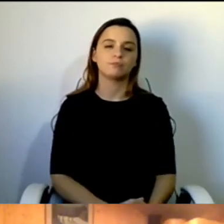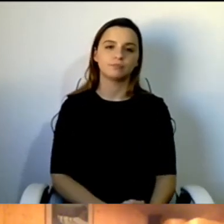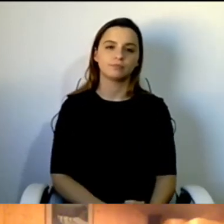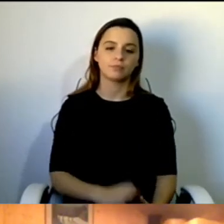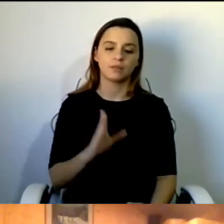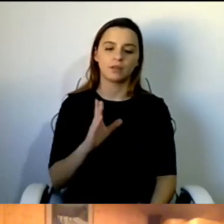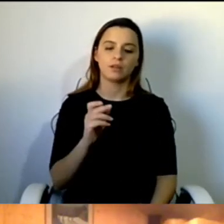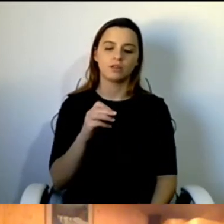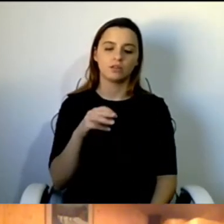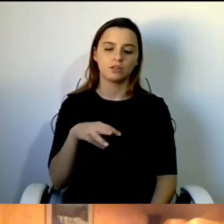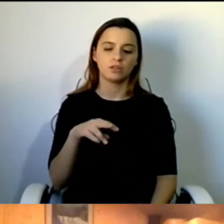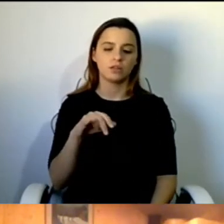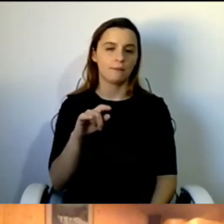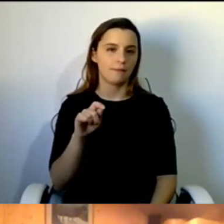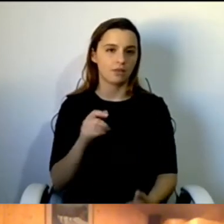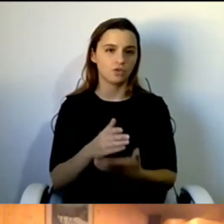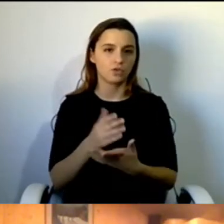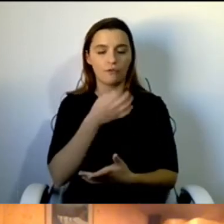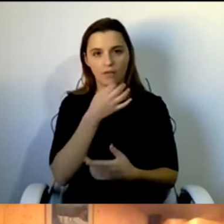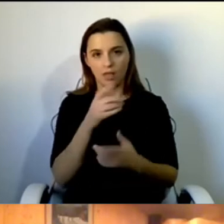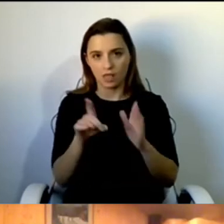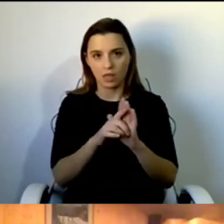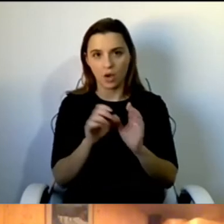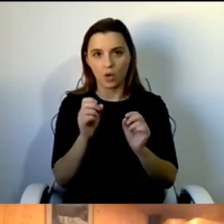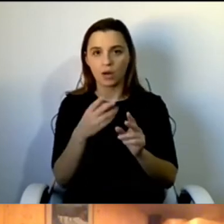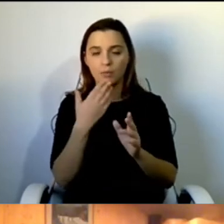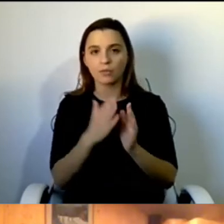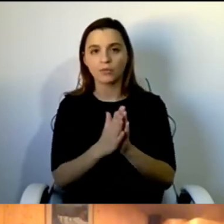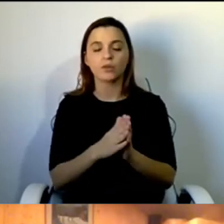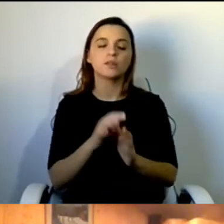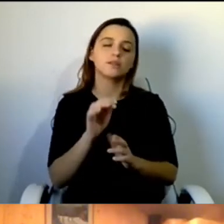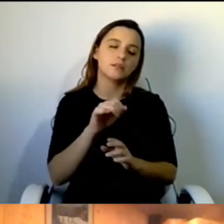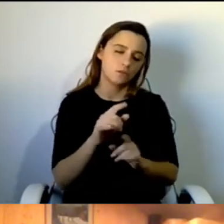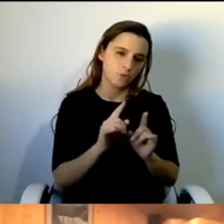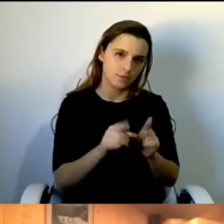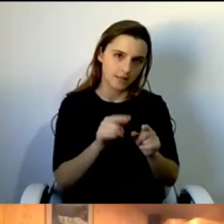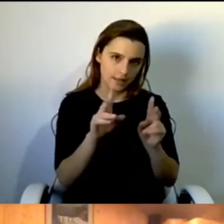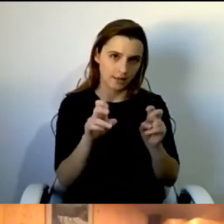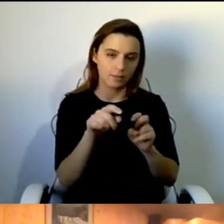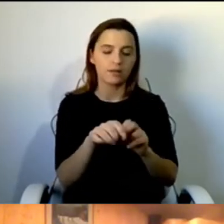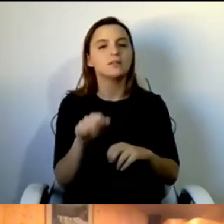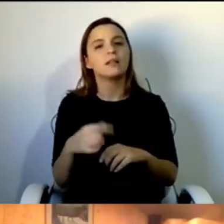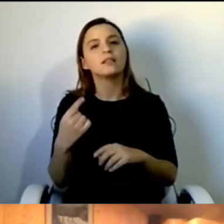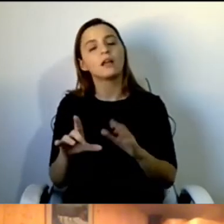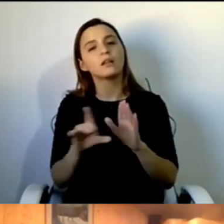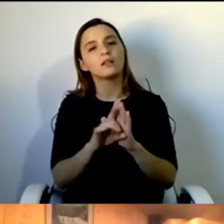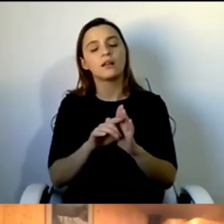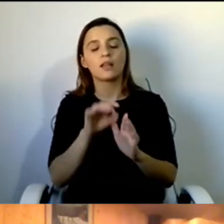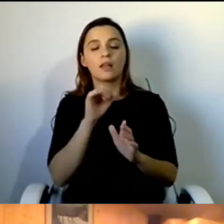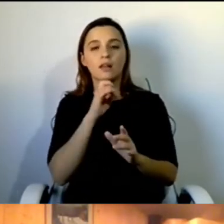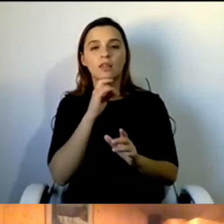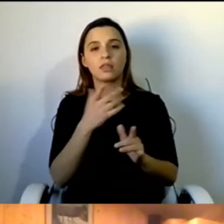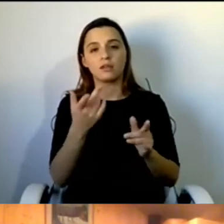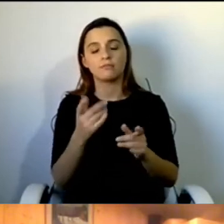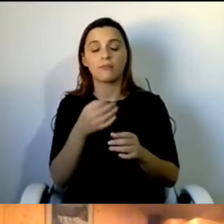is a legislation which covers personal assistance. It became, as Suzanne said, from 1994. And